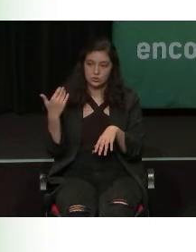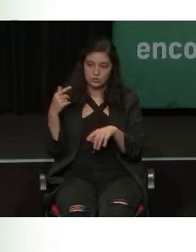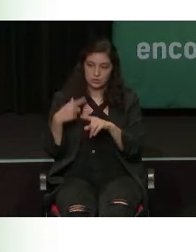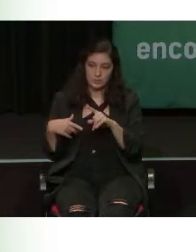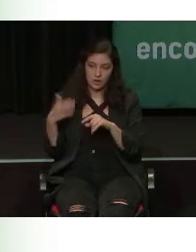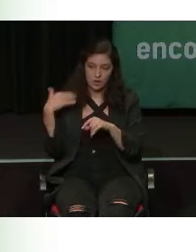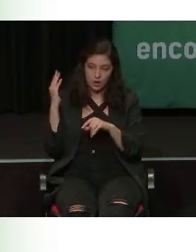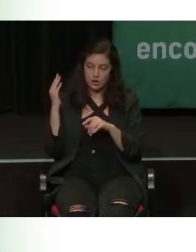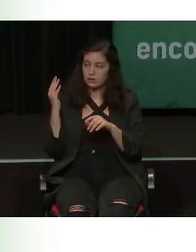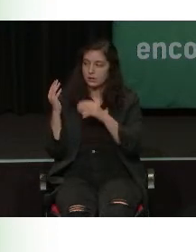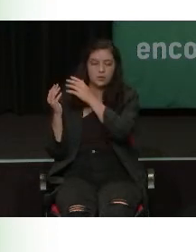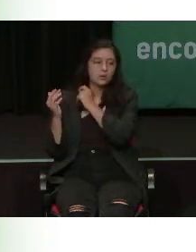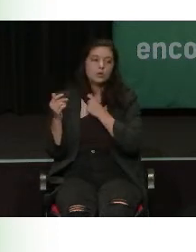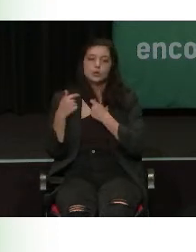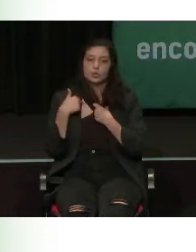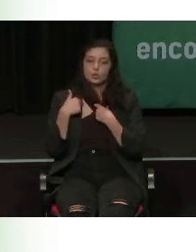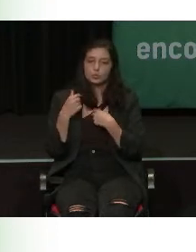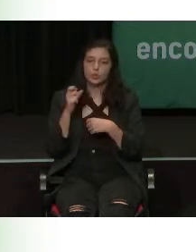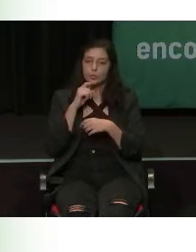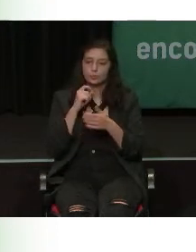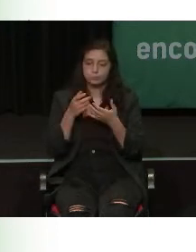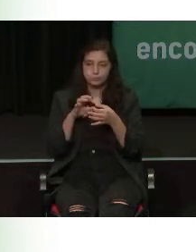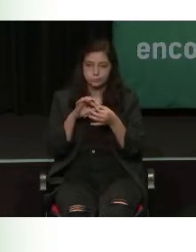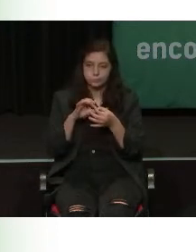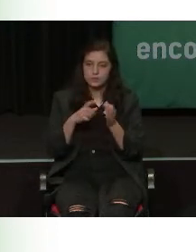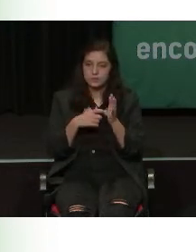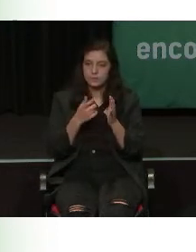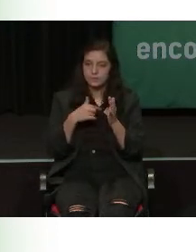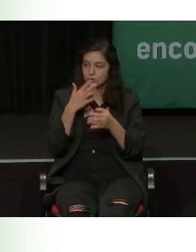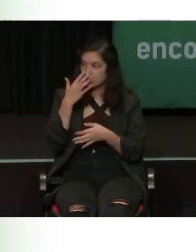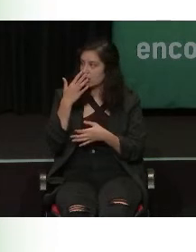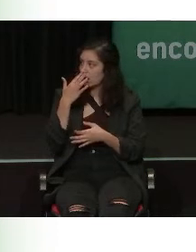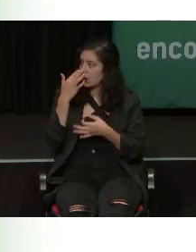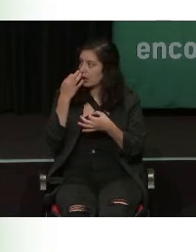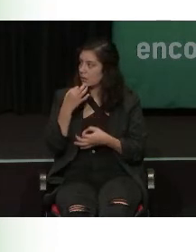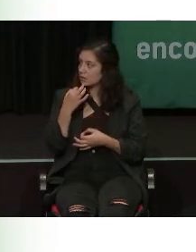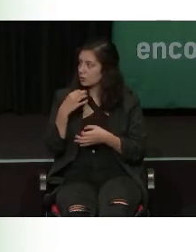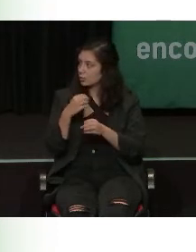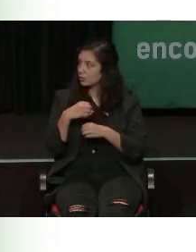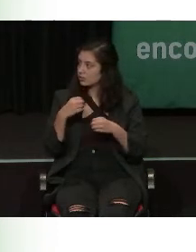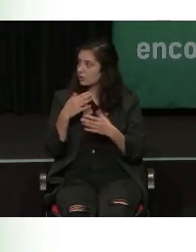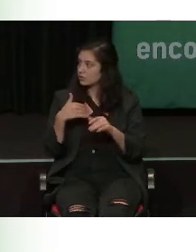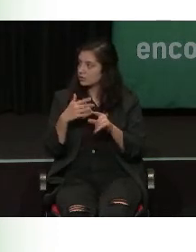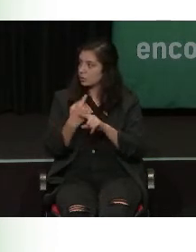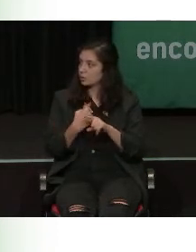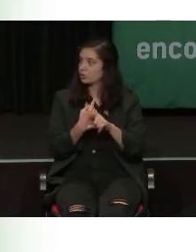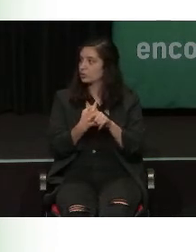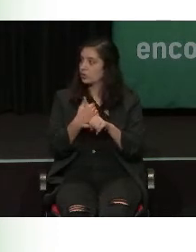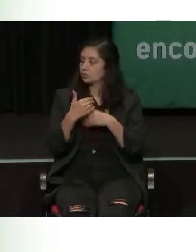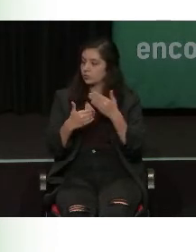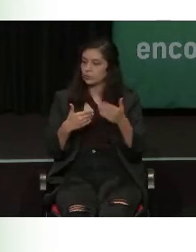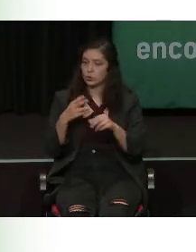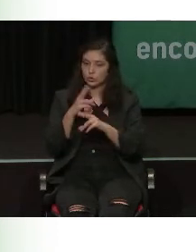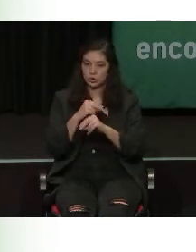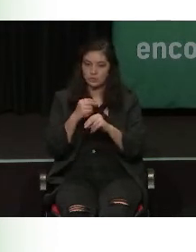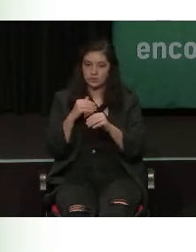you I can lock Europe, I can lock the States, nobody could have believed me. But do we need new pathogens to come and make